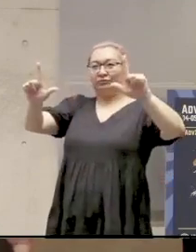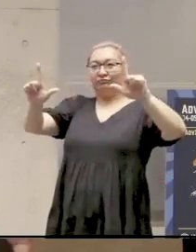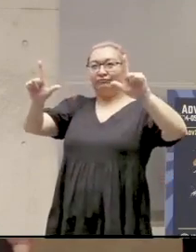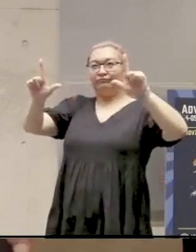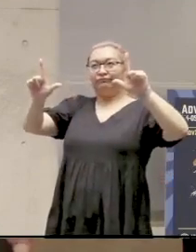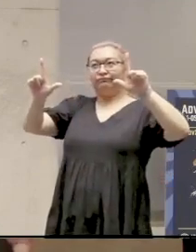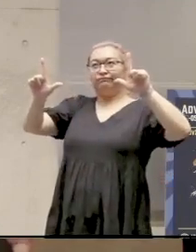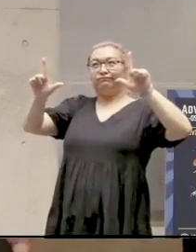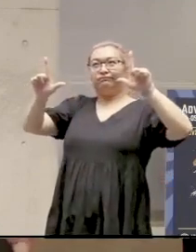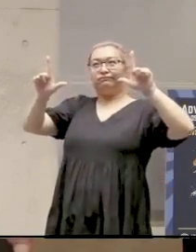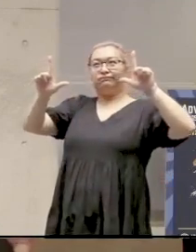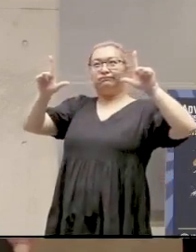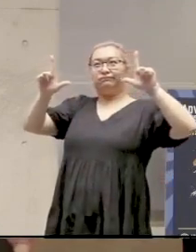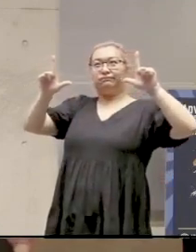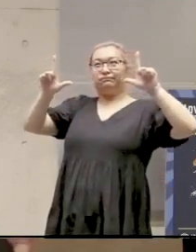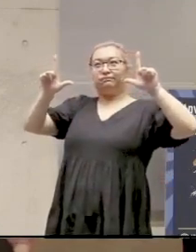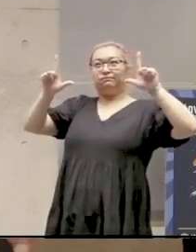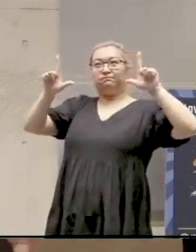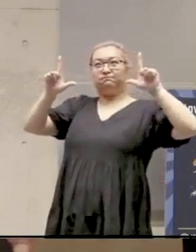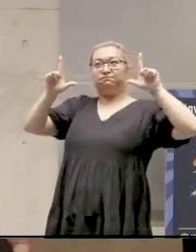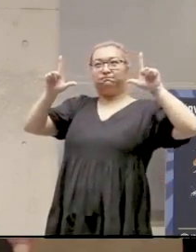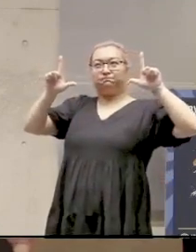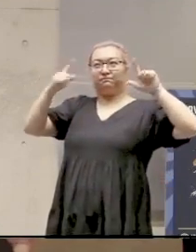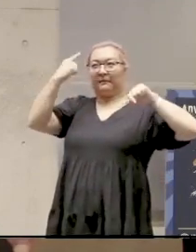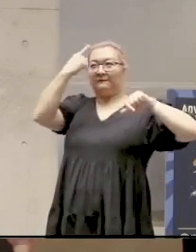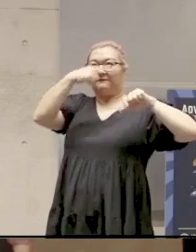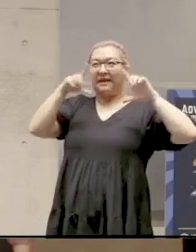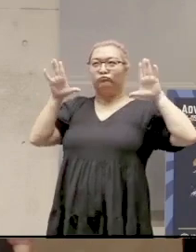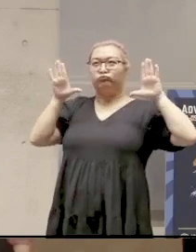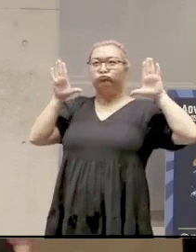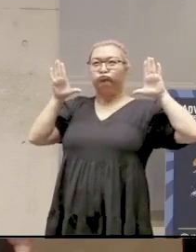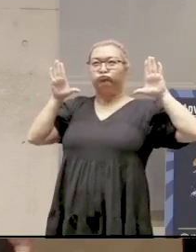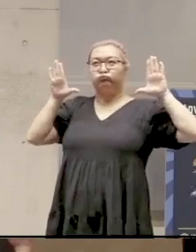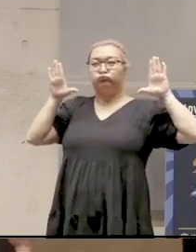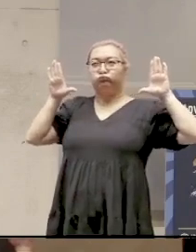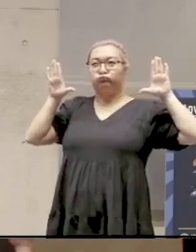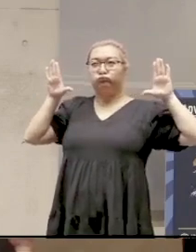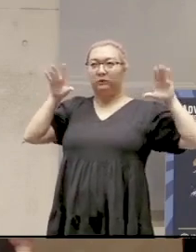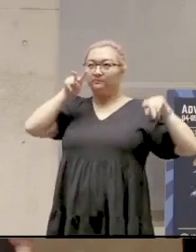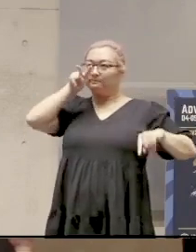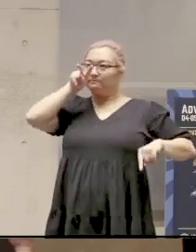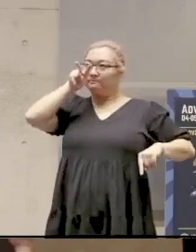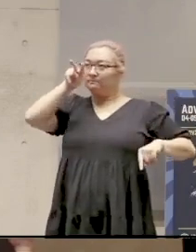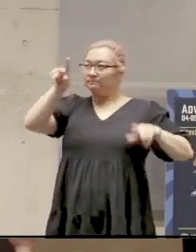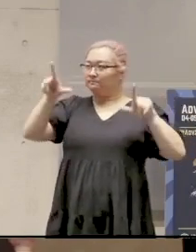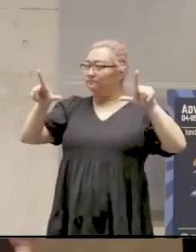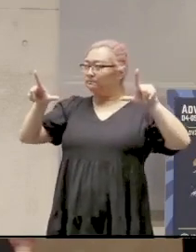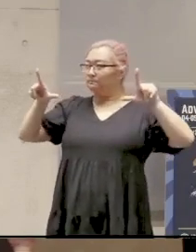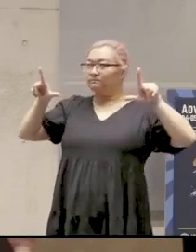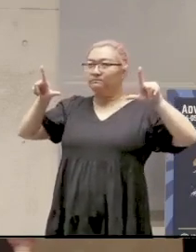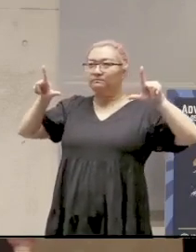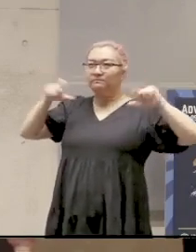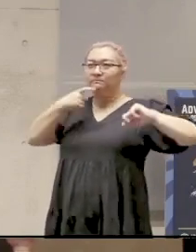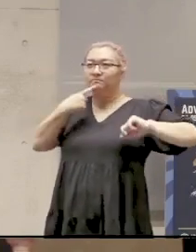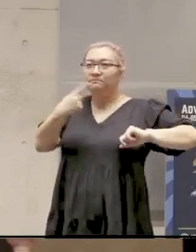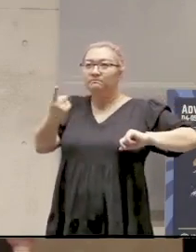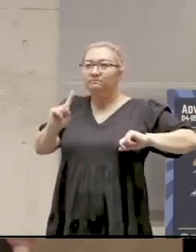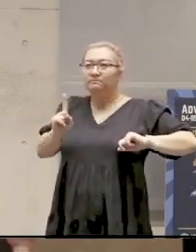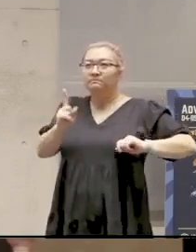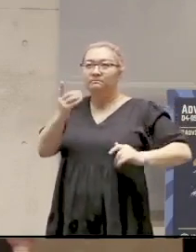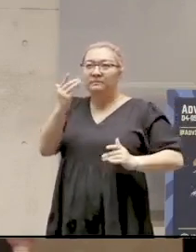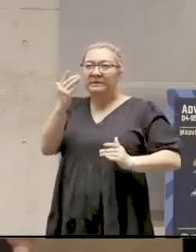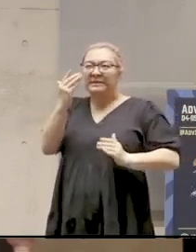forward, face full in the middle of his webcam. He says, "Never,